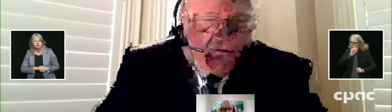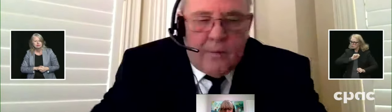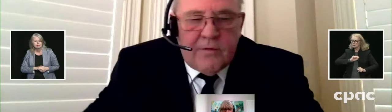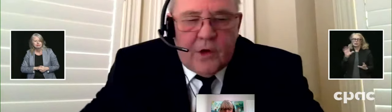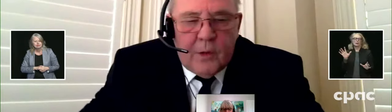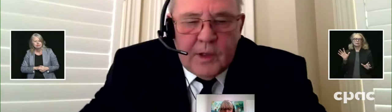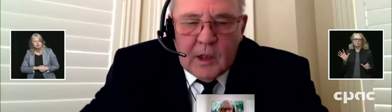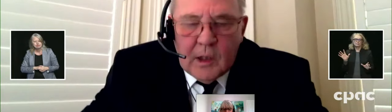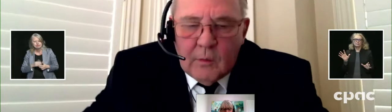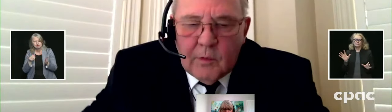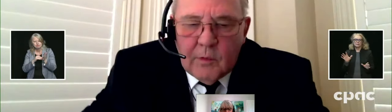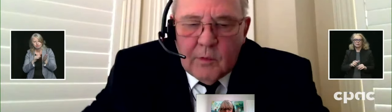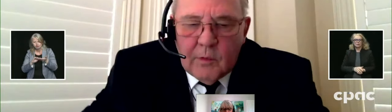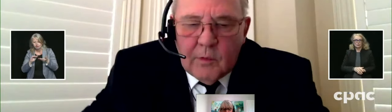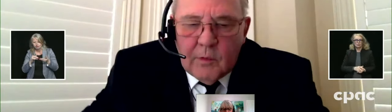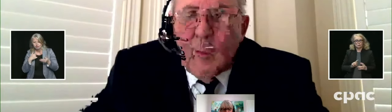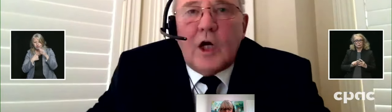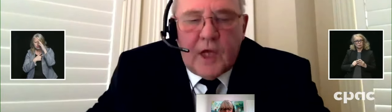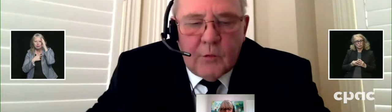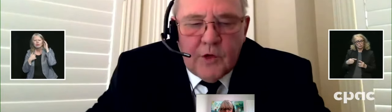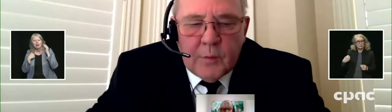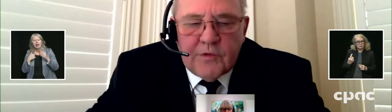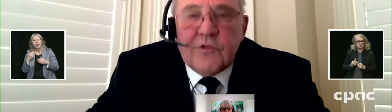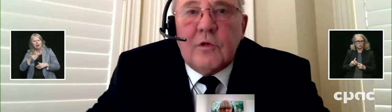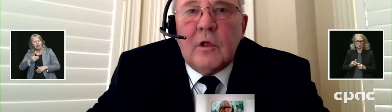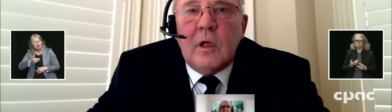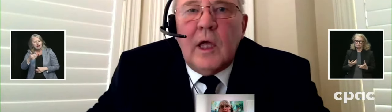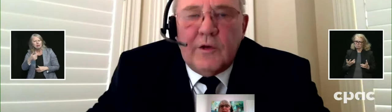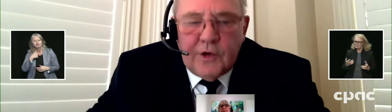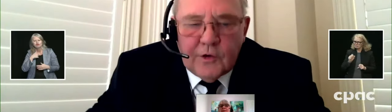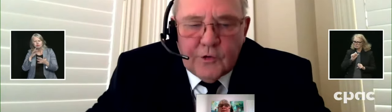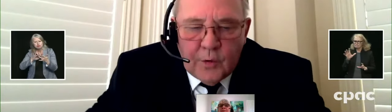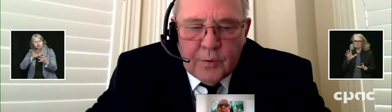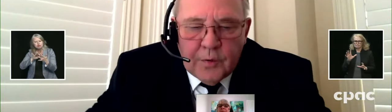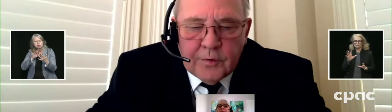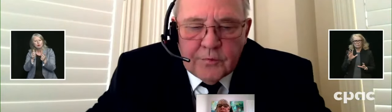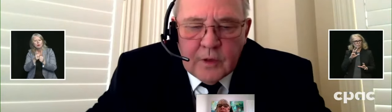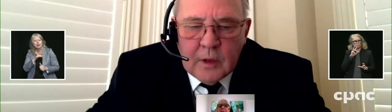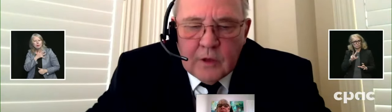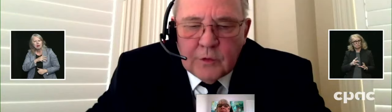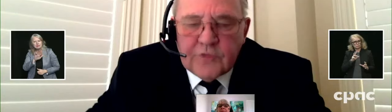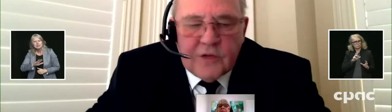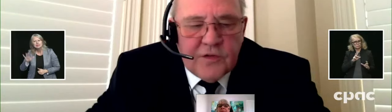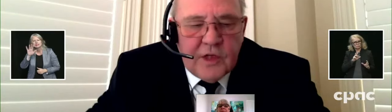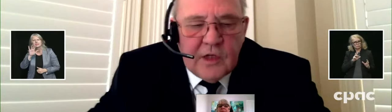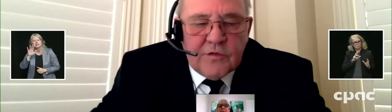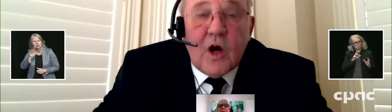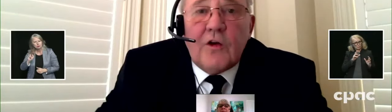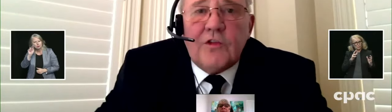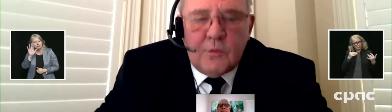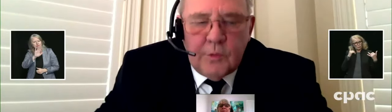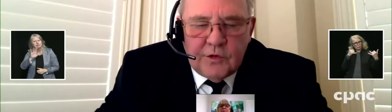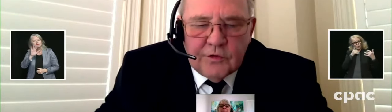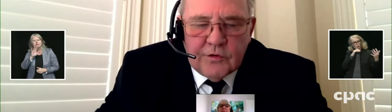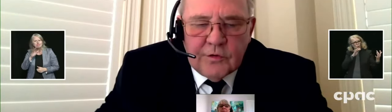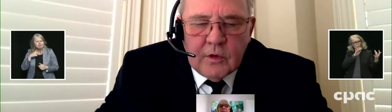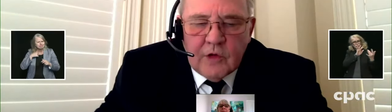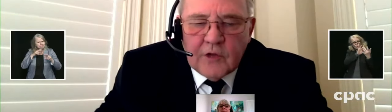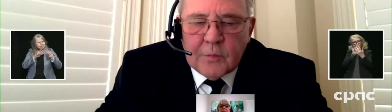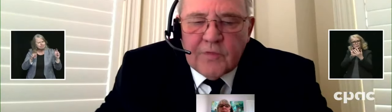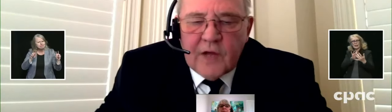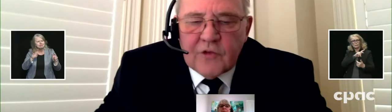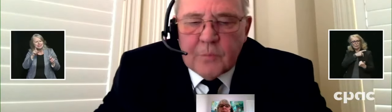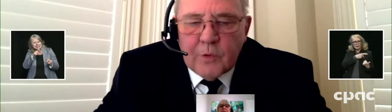From the very beginning, we have been in regular contact with our provincial and territorial partners to assess the needs of the hardest hit regions